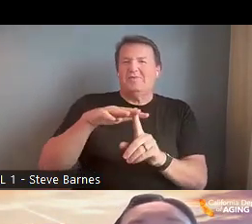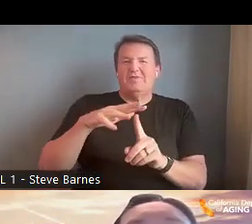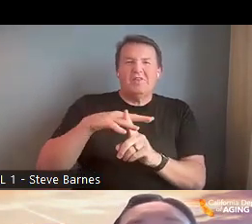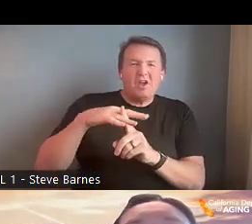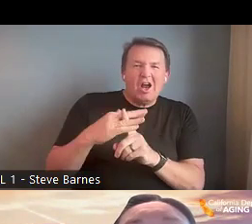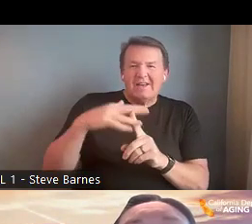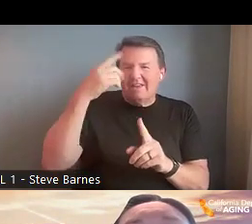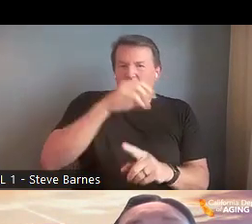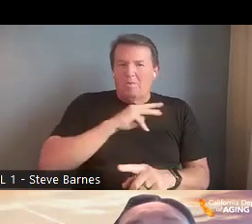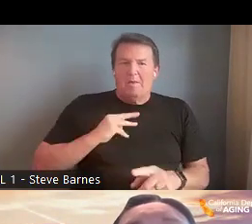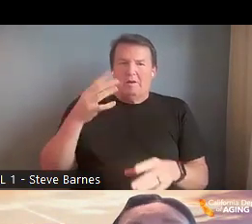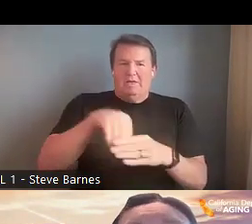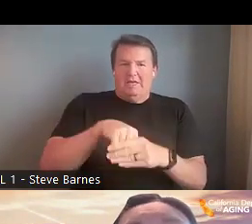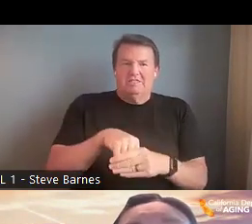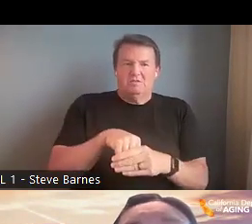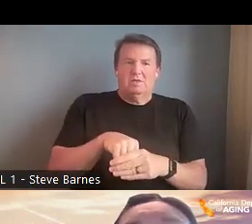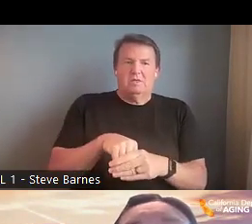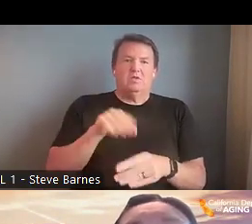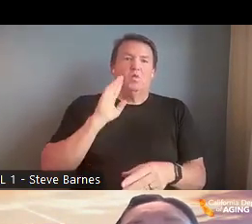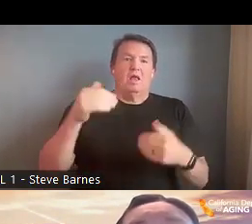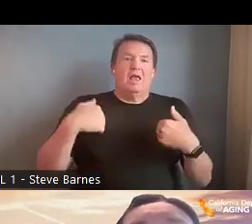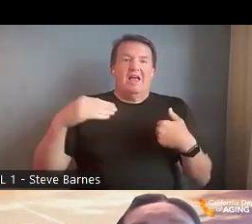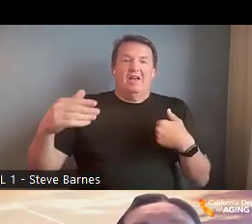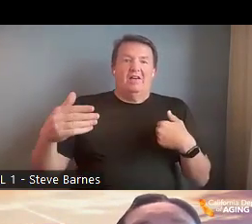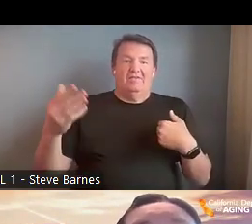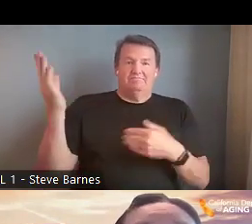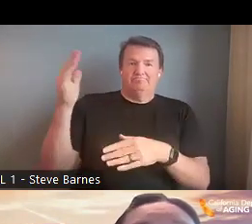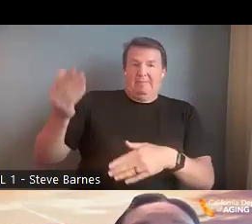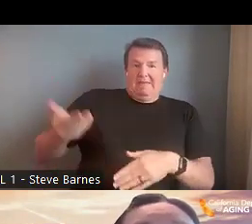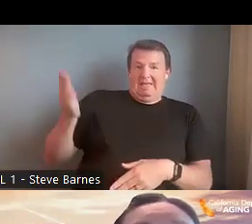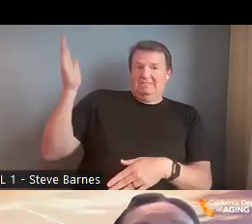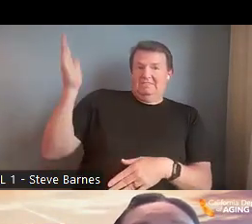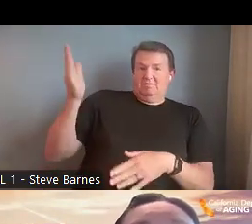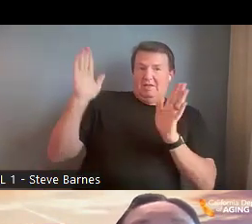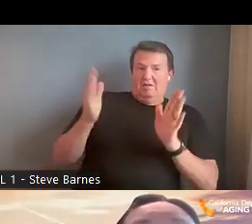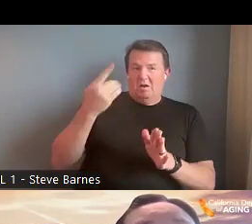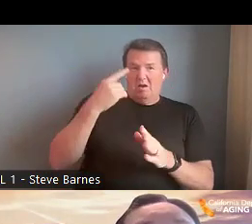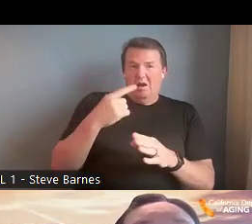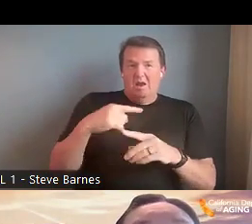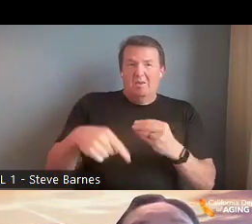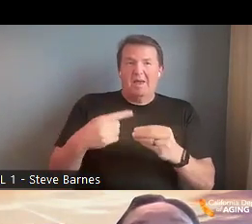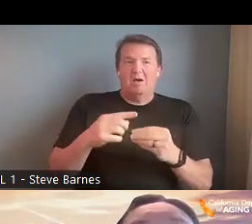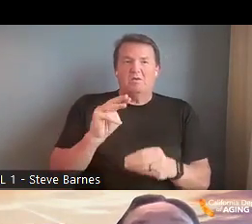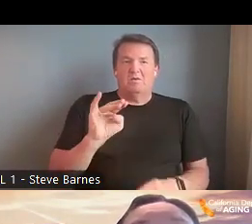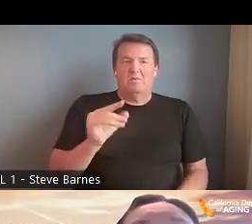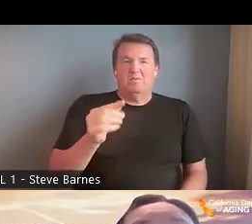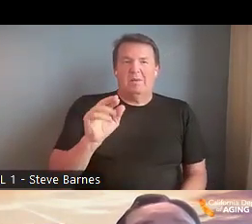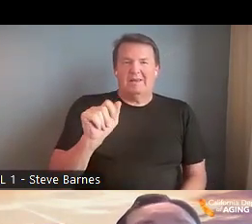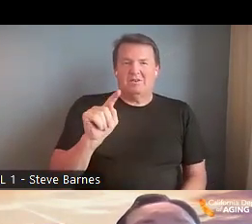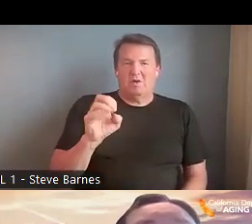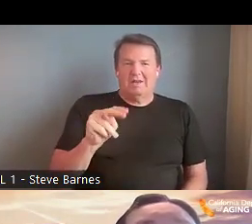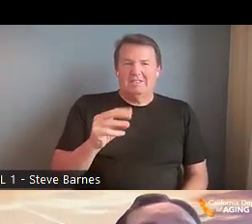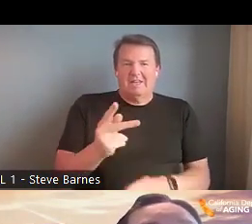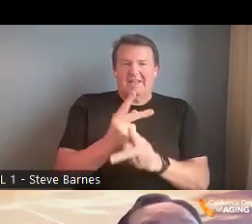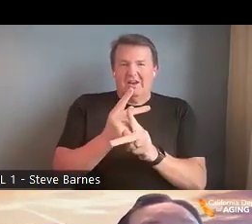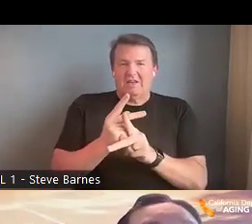At 10:40, we will have a guest presentation on migration, caregiving, and dementia study. Next, we will have the Aging and